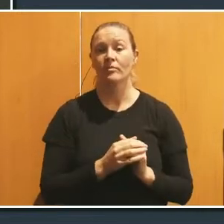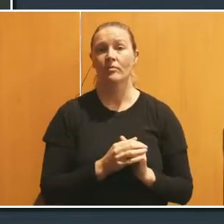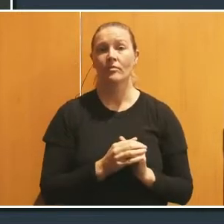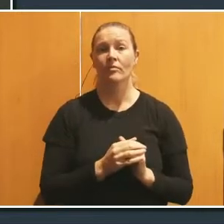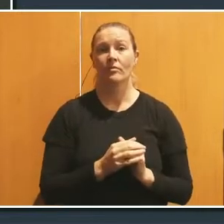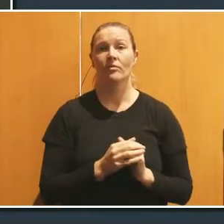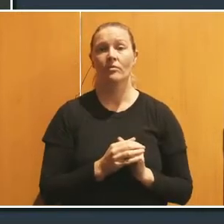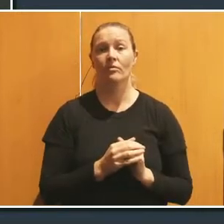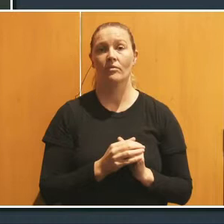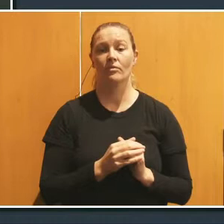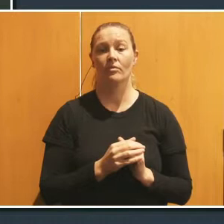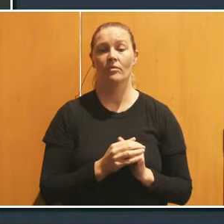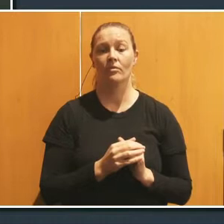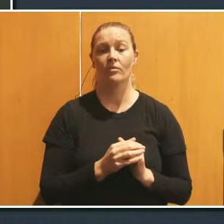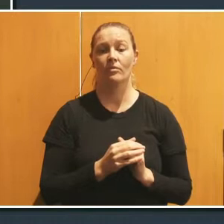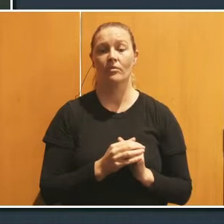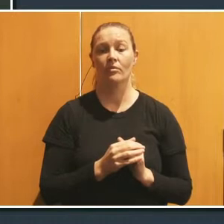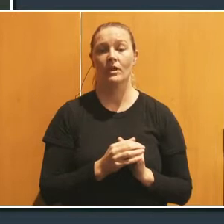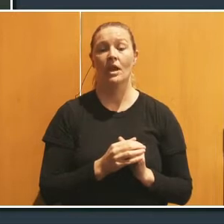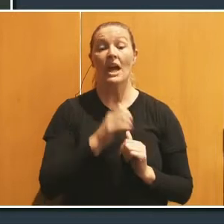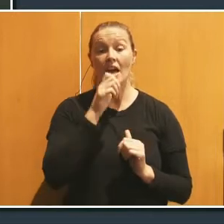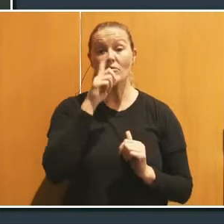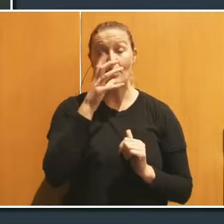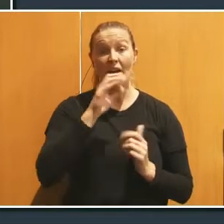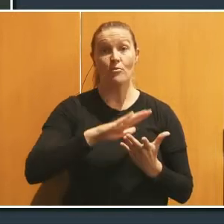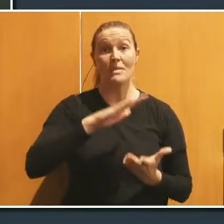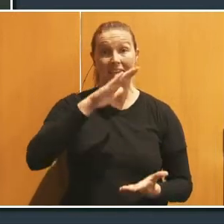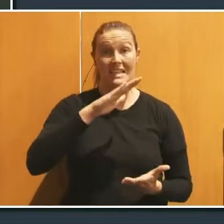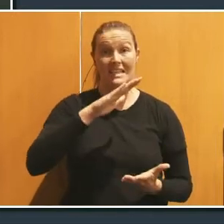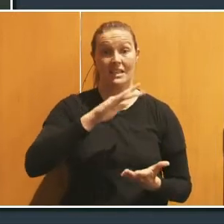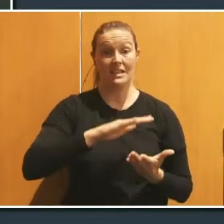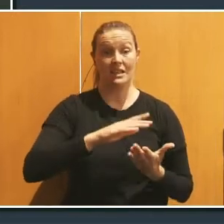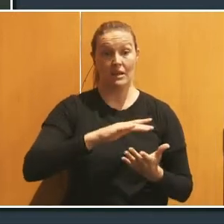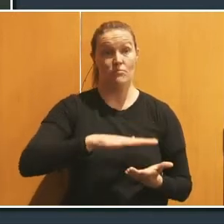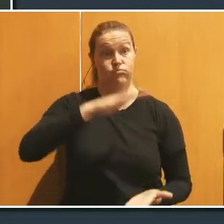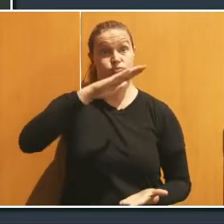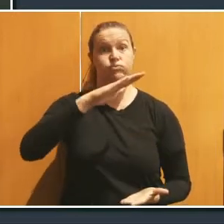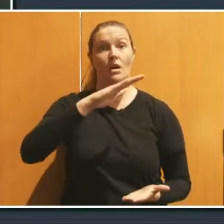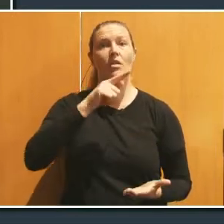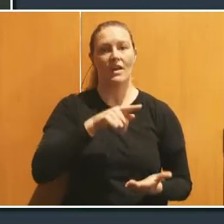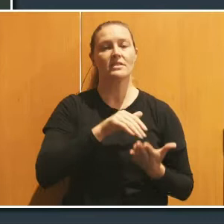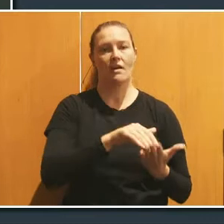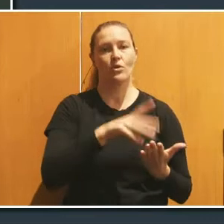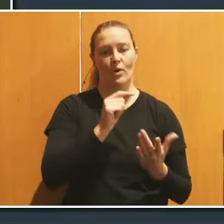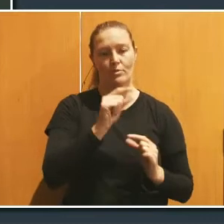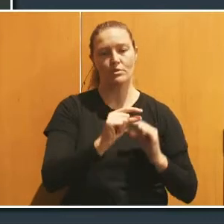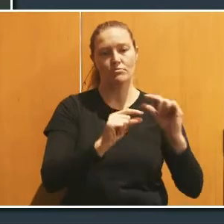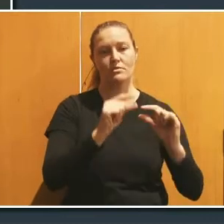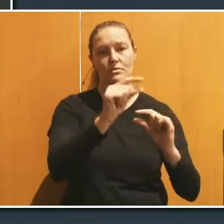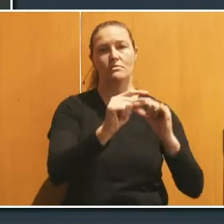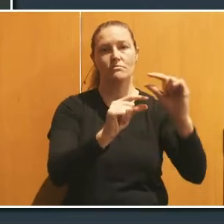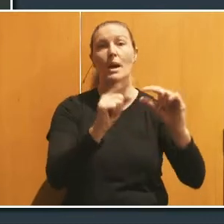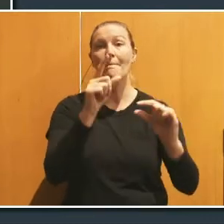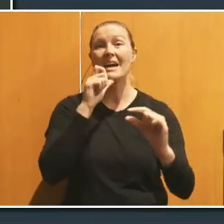have significant increases. It doesn't cover the scenarios where we have